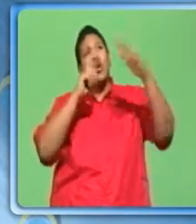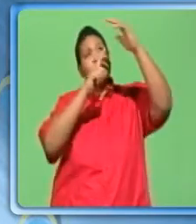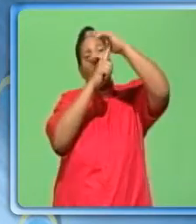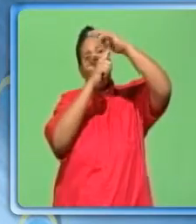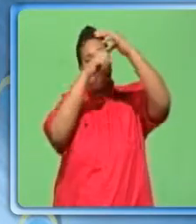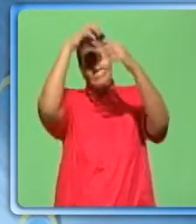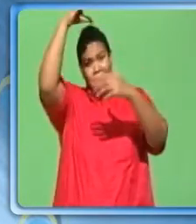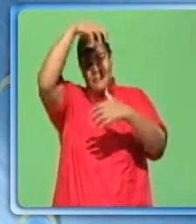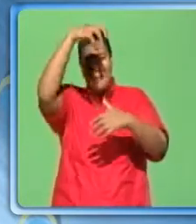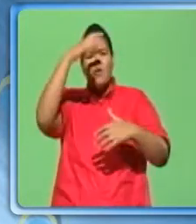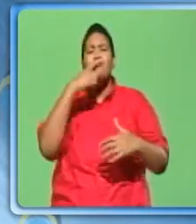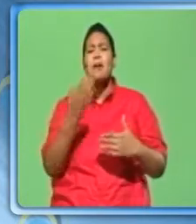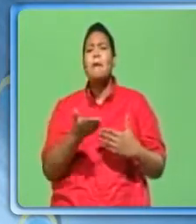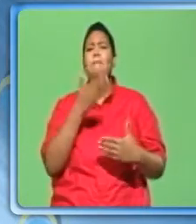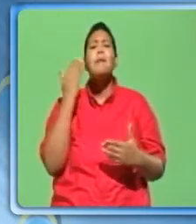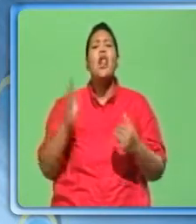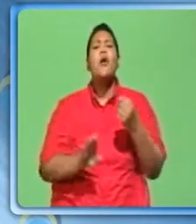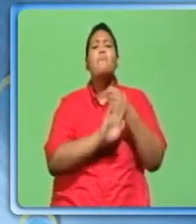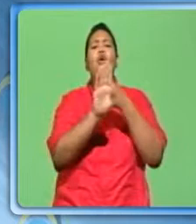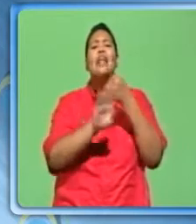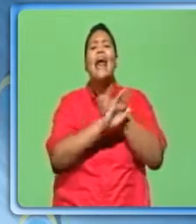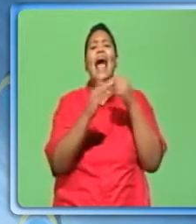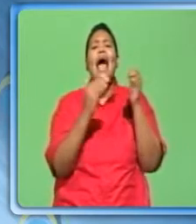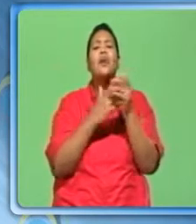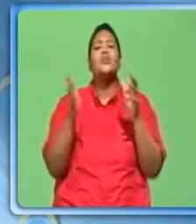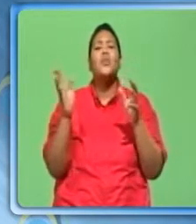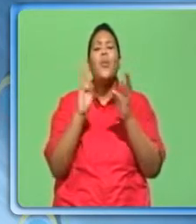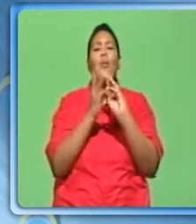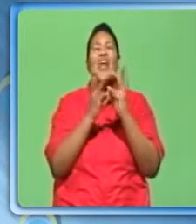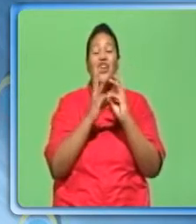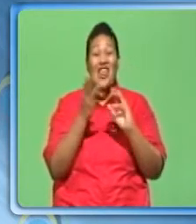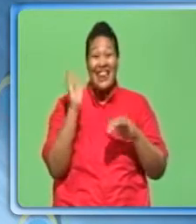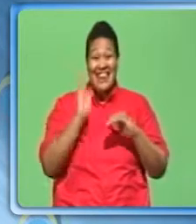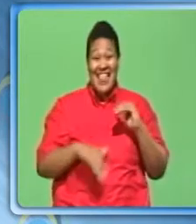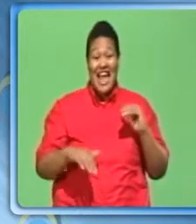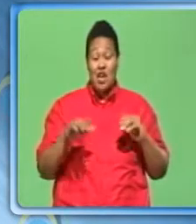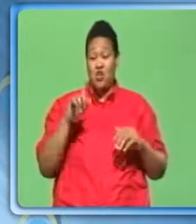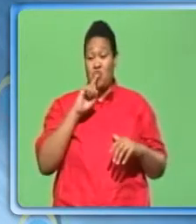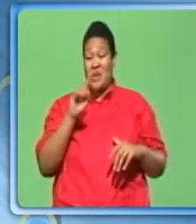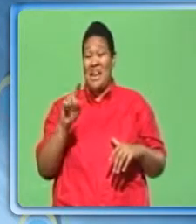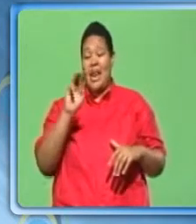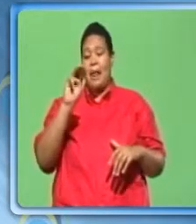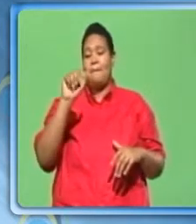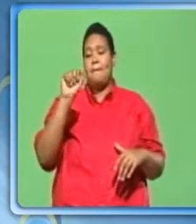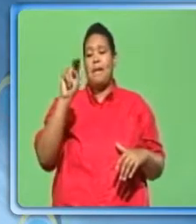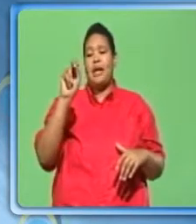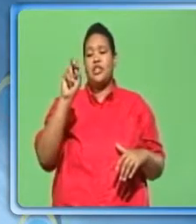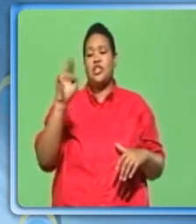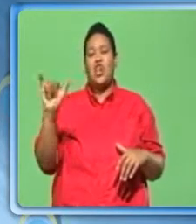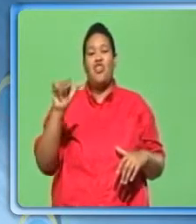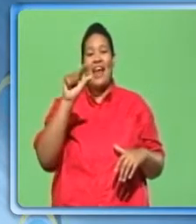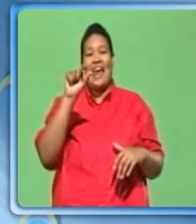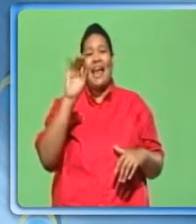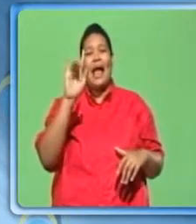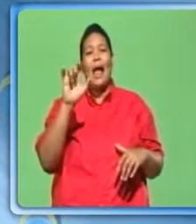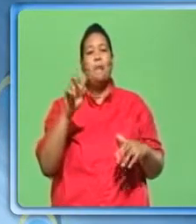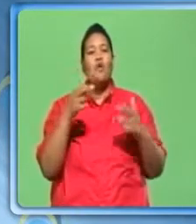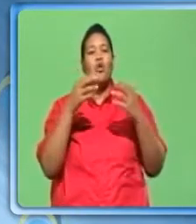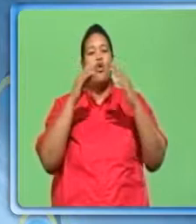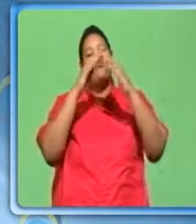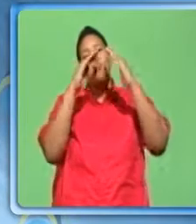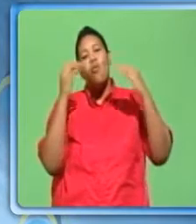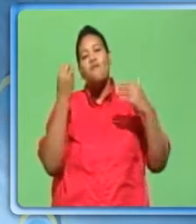case, are much better protected against weather than the masonry gables of simple gable roof